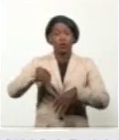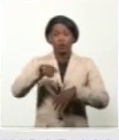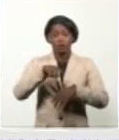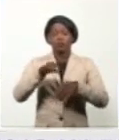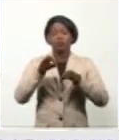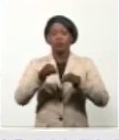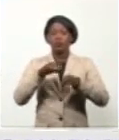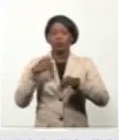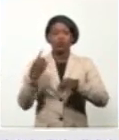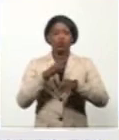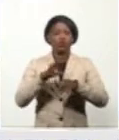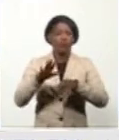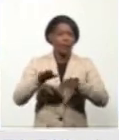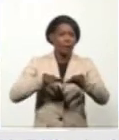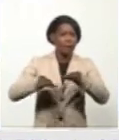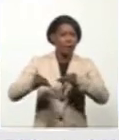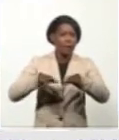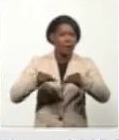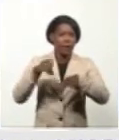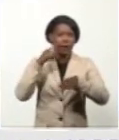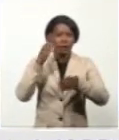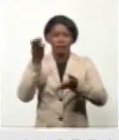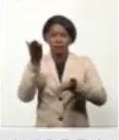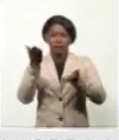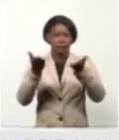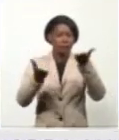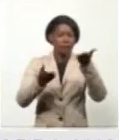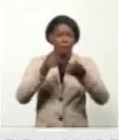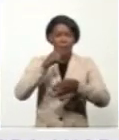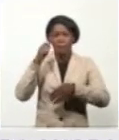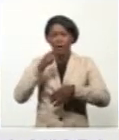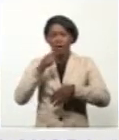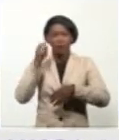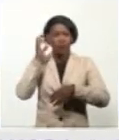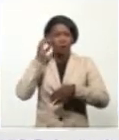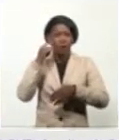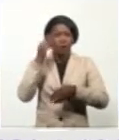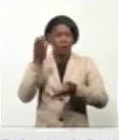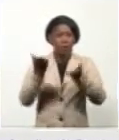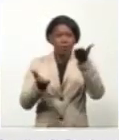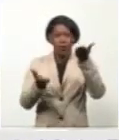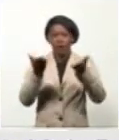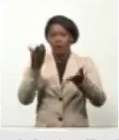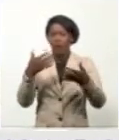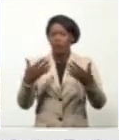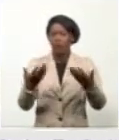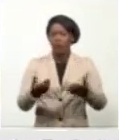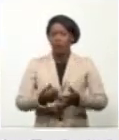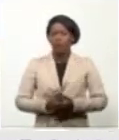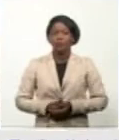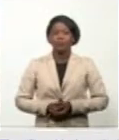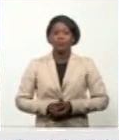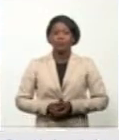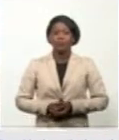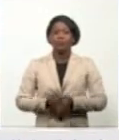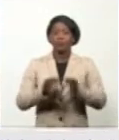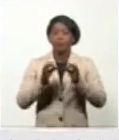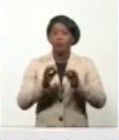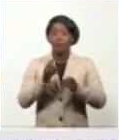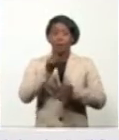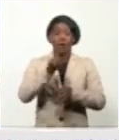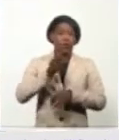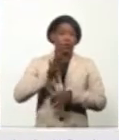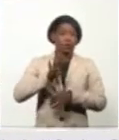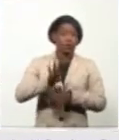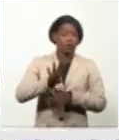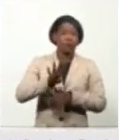more complications. Anyway, because of what is happening in Cuba, we are almost seeing and equating both